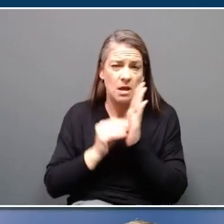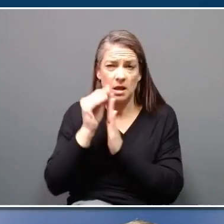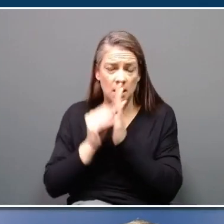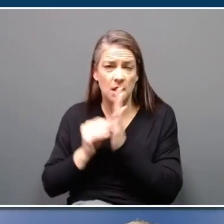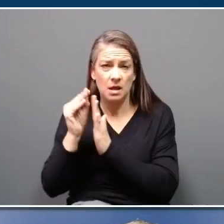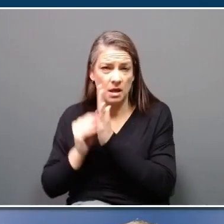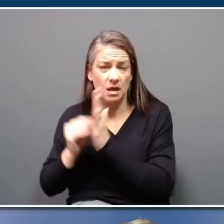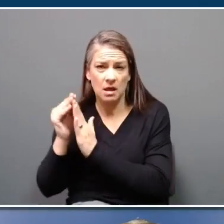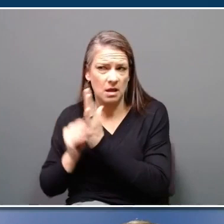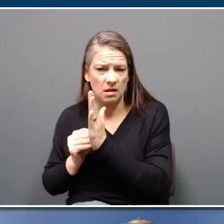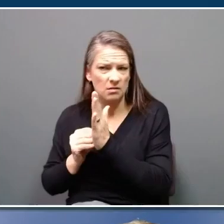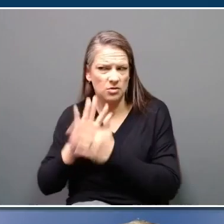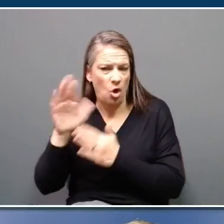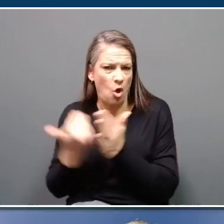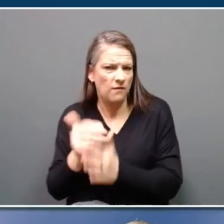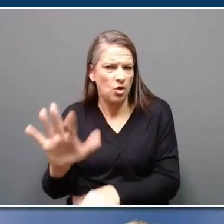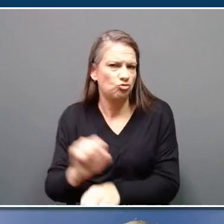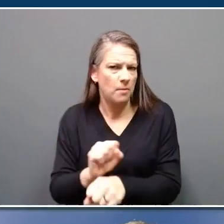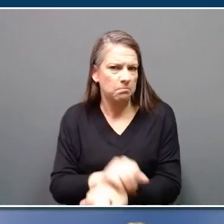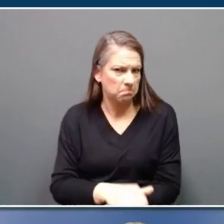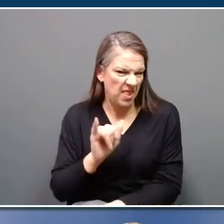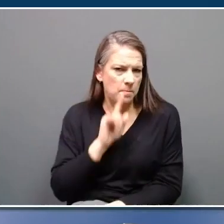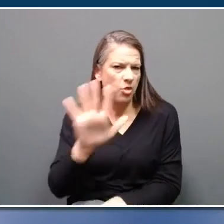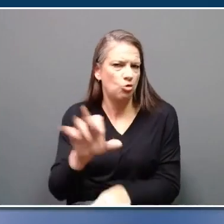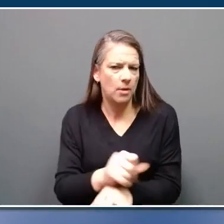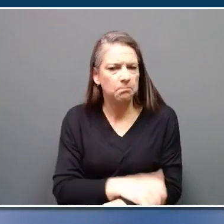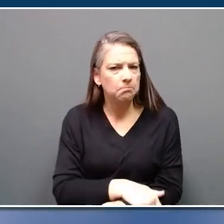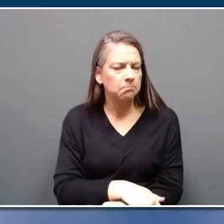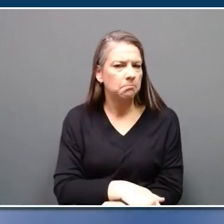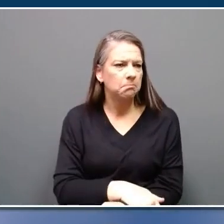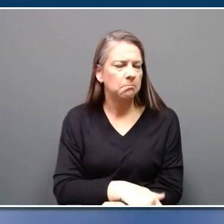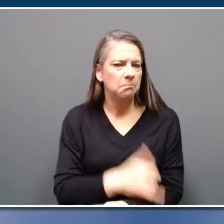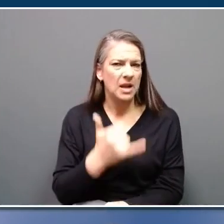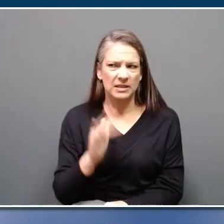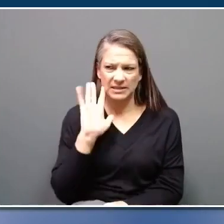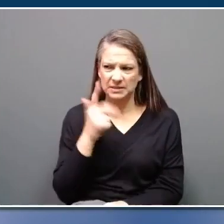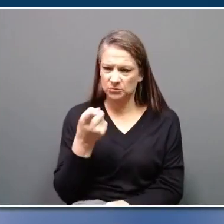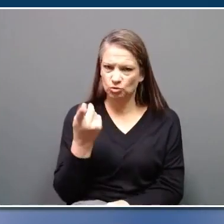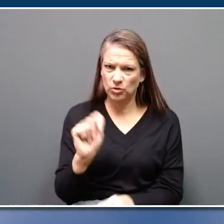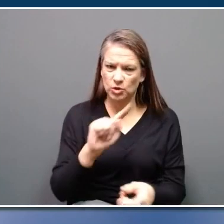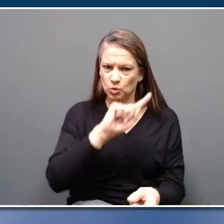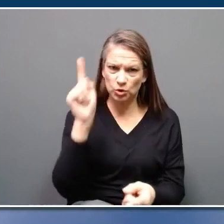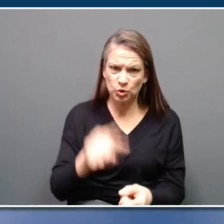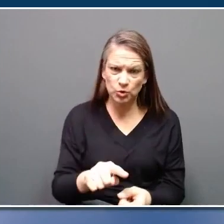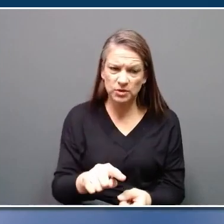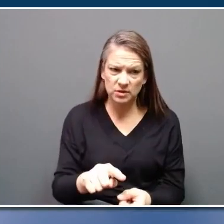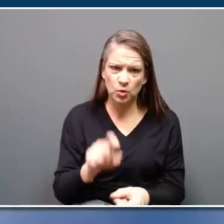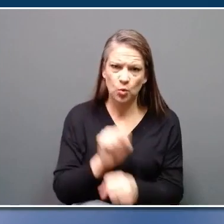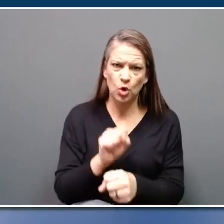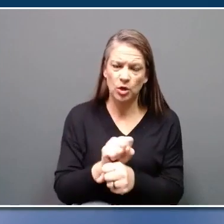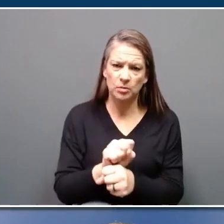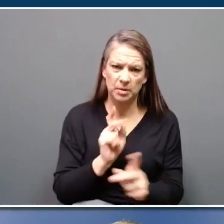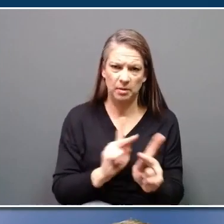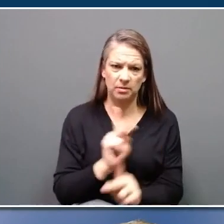for all of their work. It'll be all that they do at a time when it looks like they're trying to reduce the workforce.